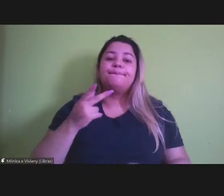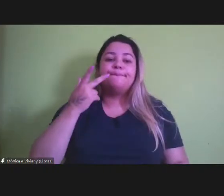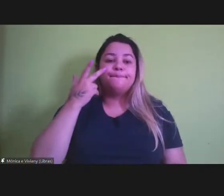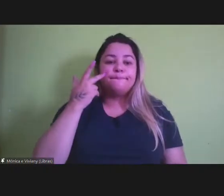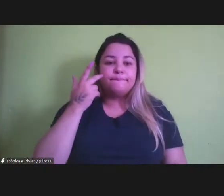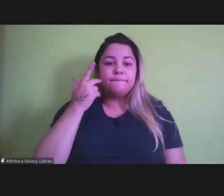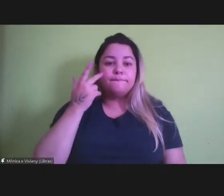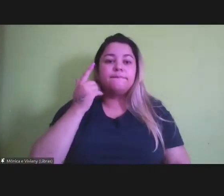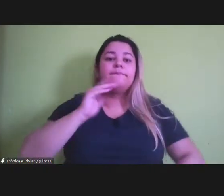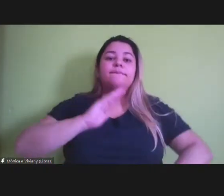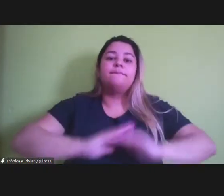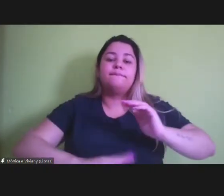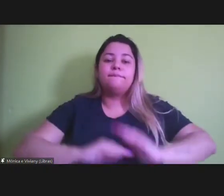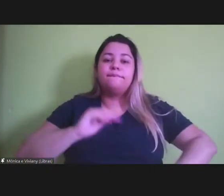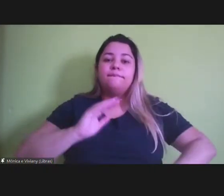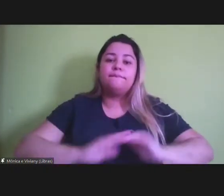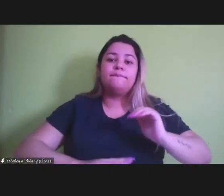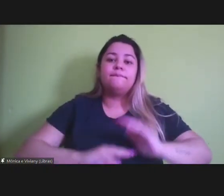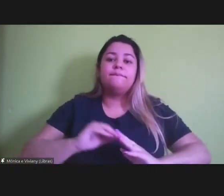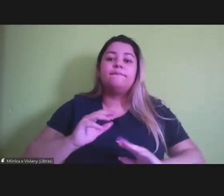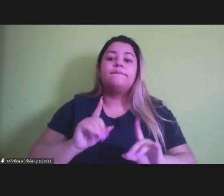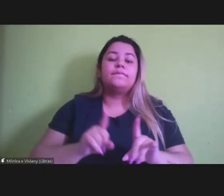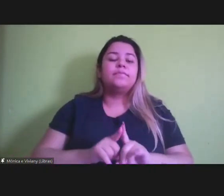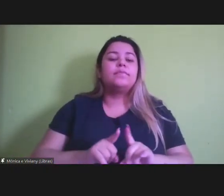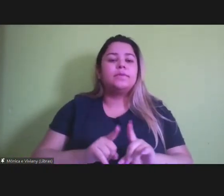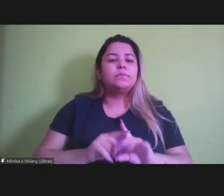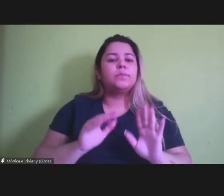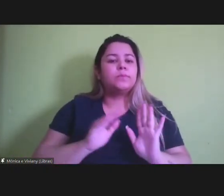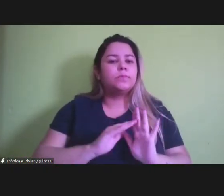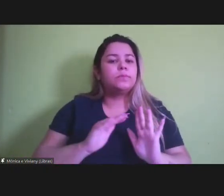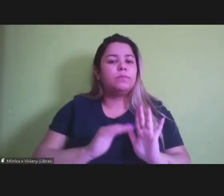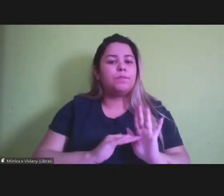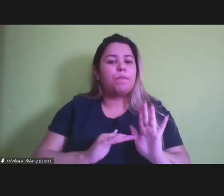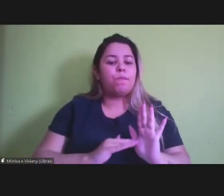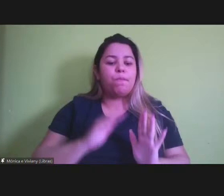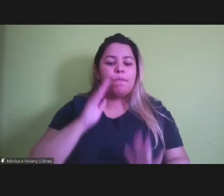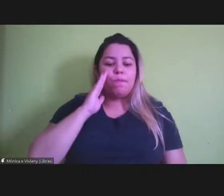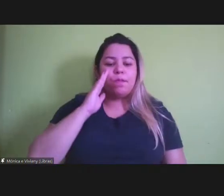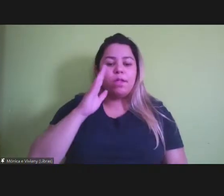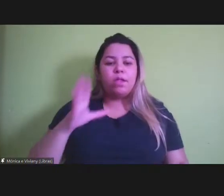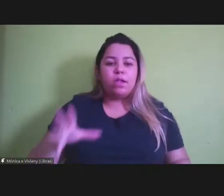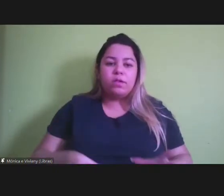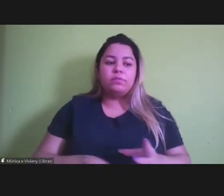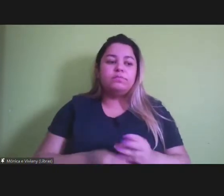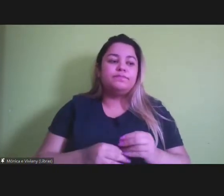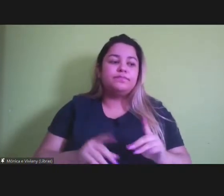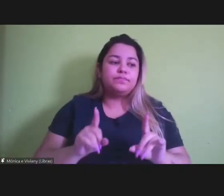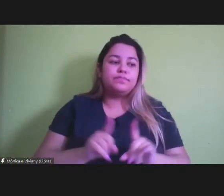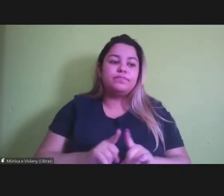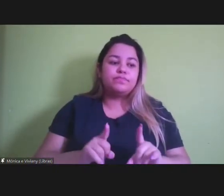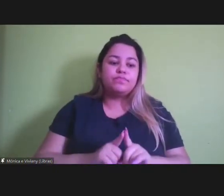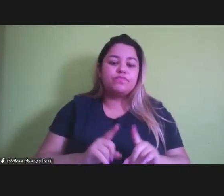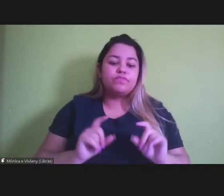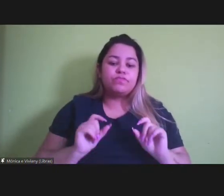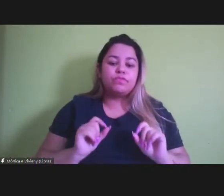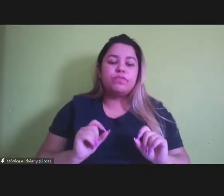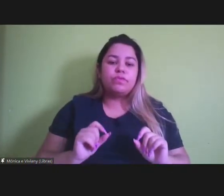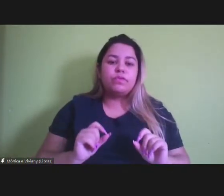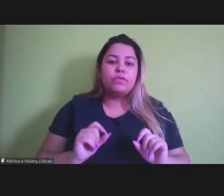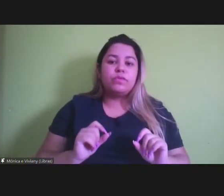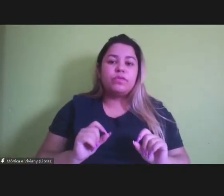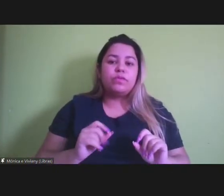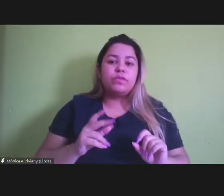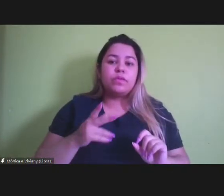that normatize this practice, making it concrete, establishing the main attributions in these acting